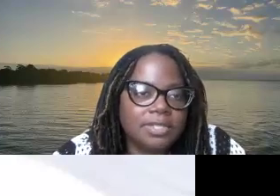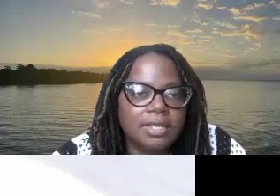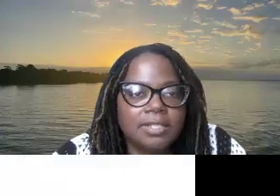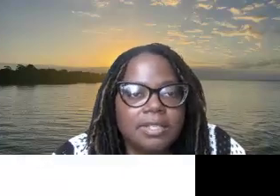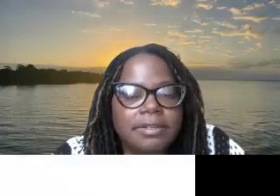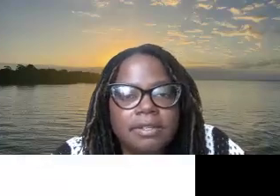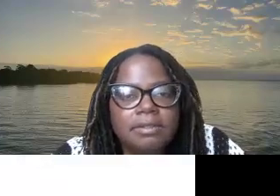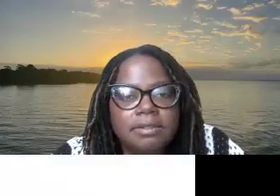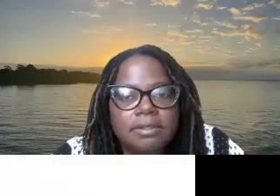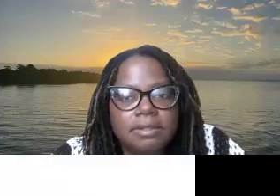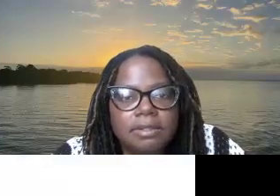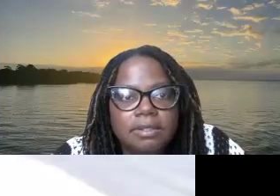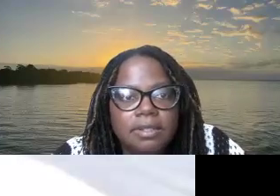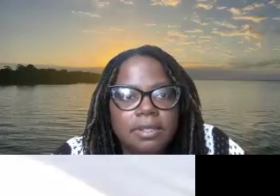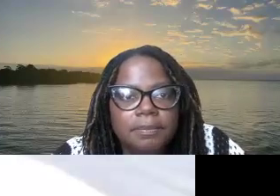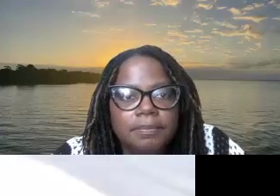Those is that last area.